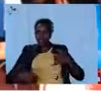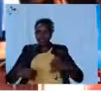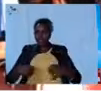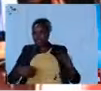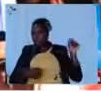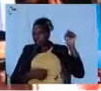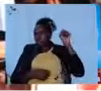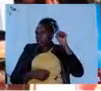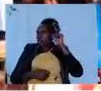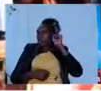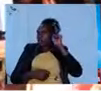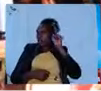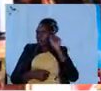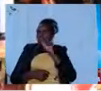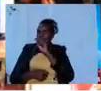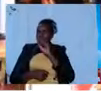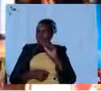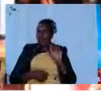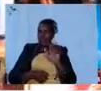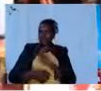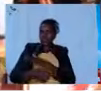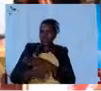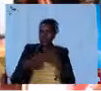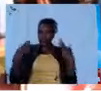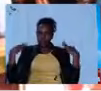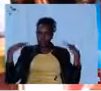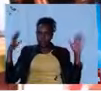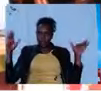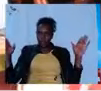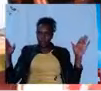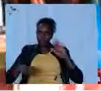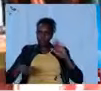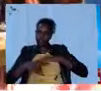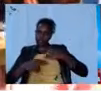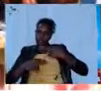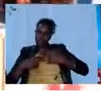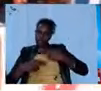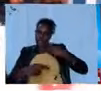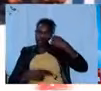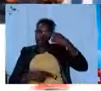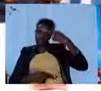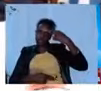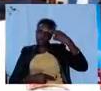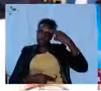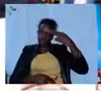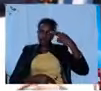the joyful sound, the song of saints on